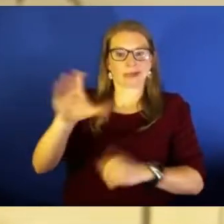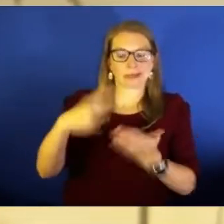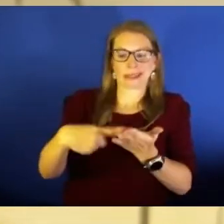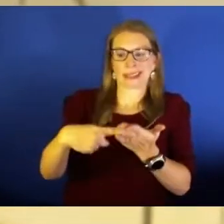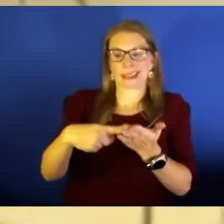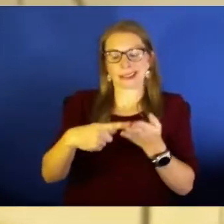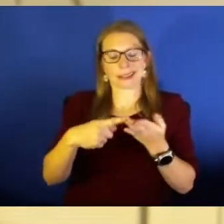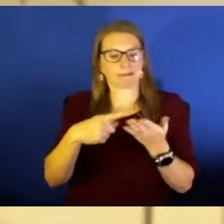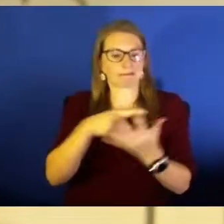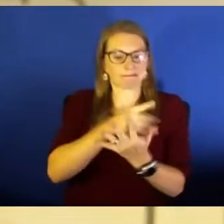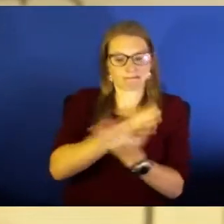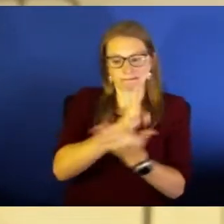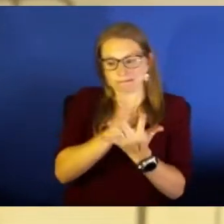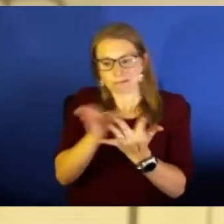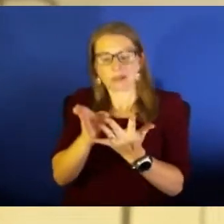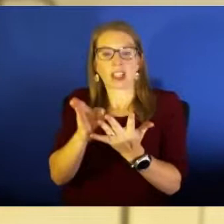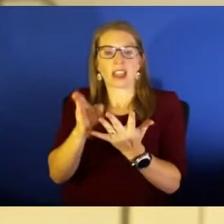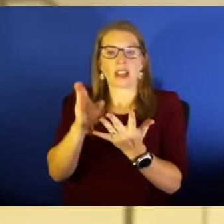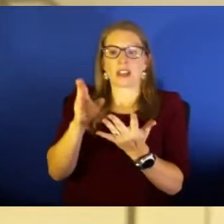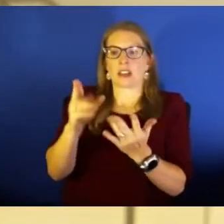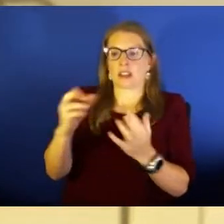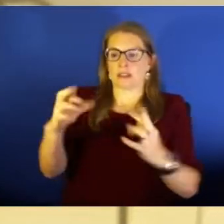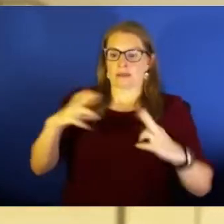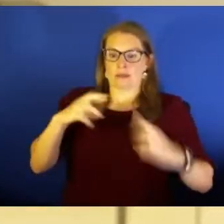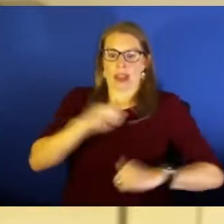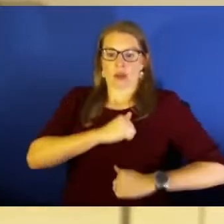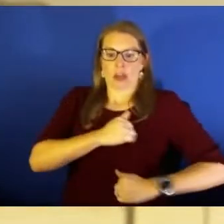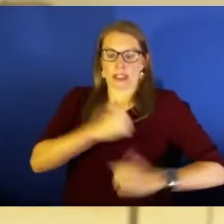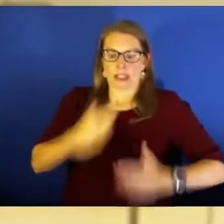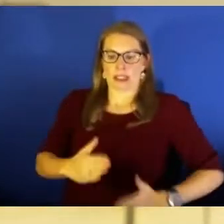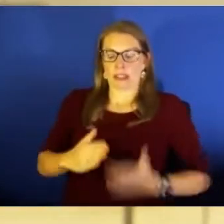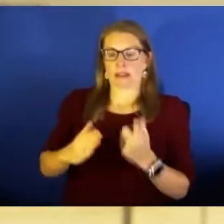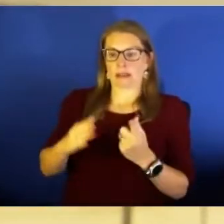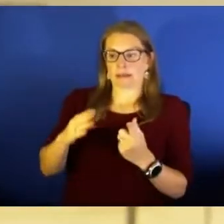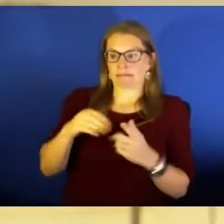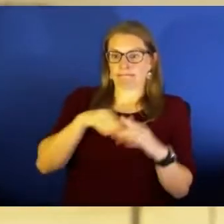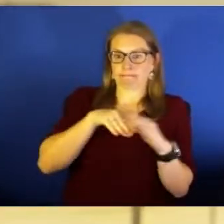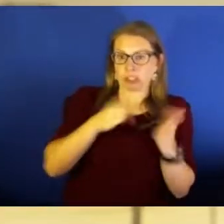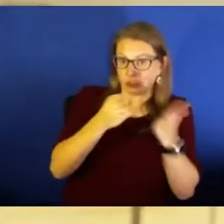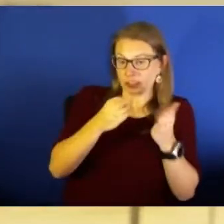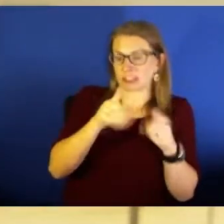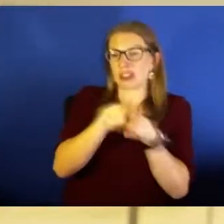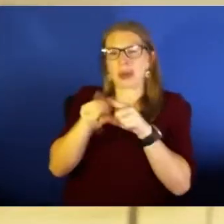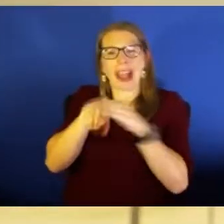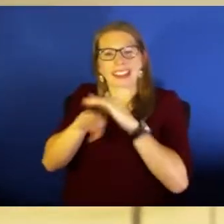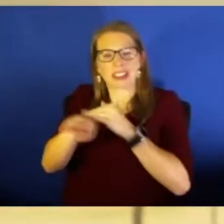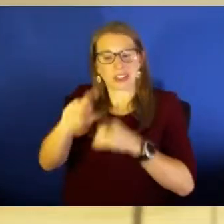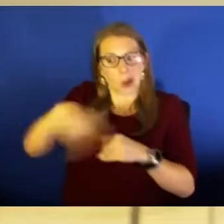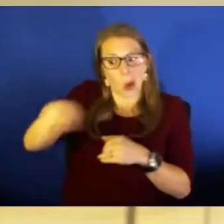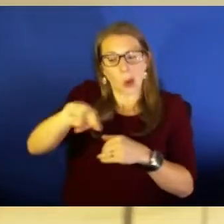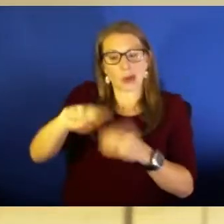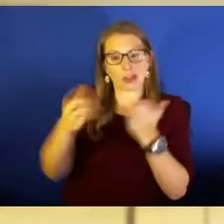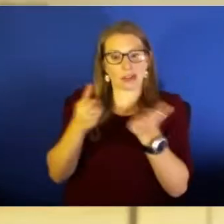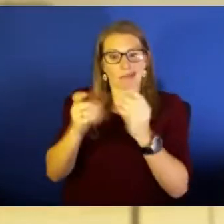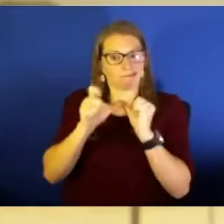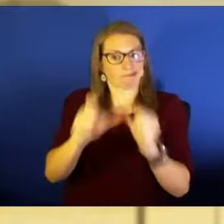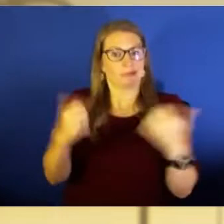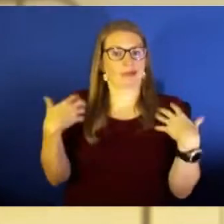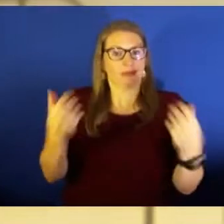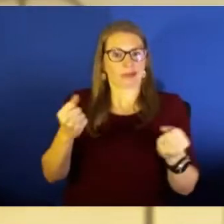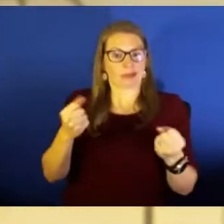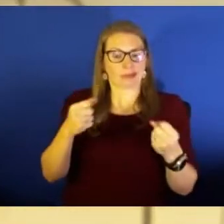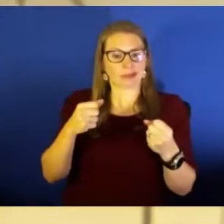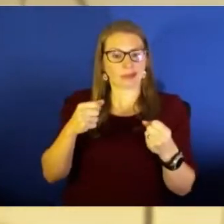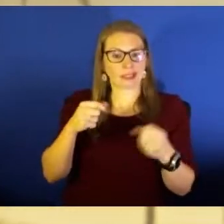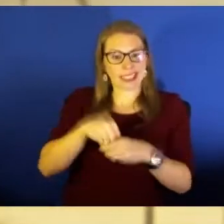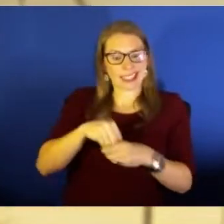veterans get the services and access to the services that they need to stay healthy in our communities. So thank you so much for joining